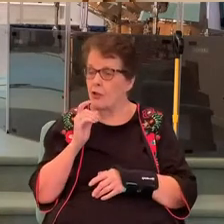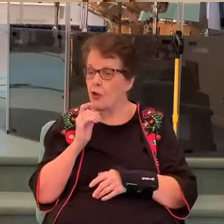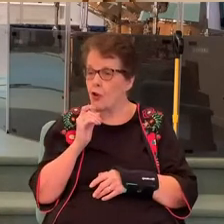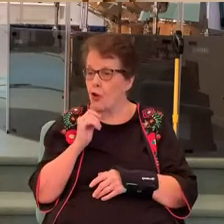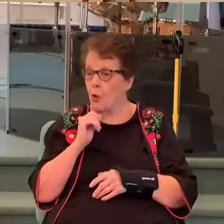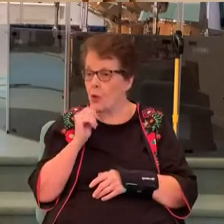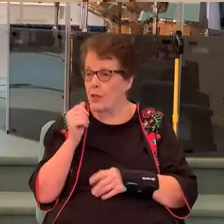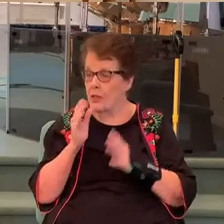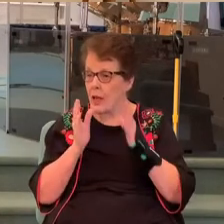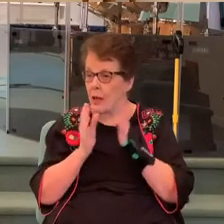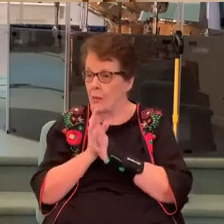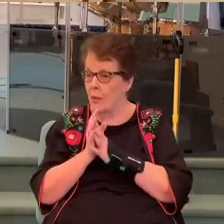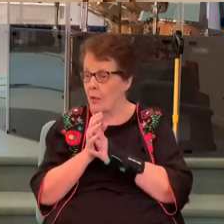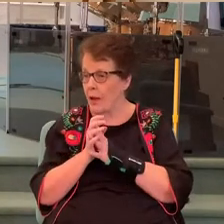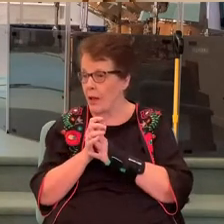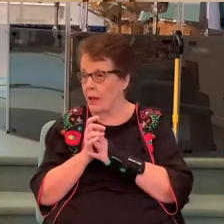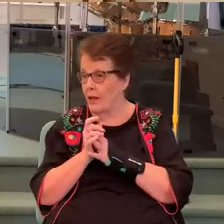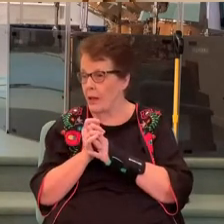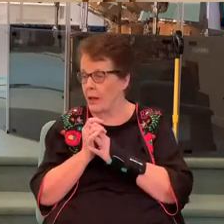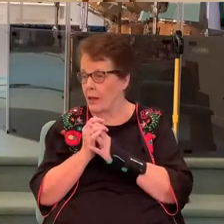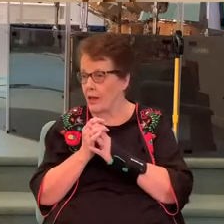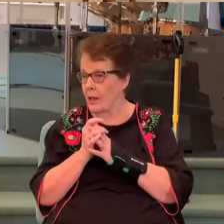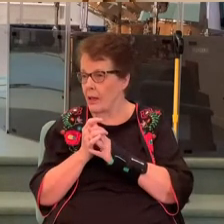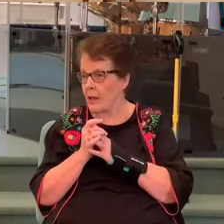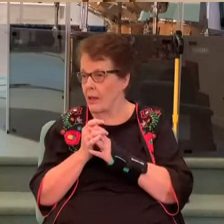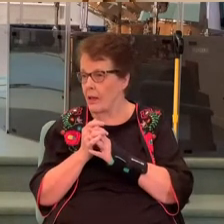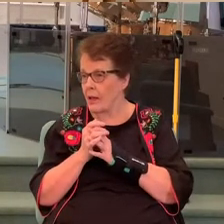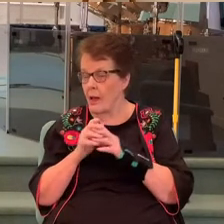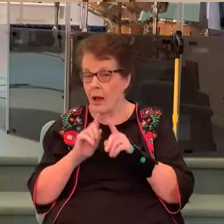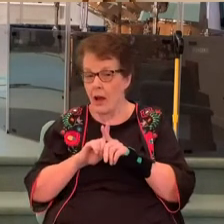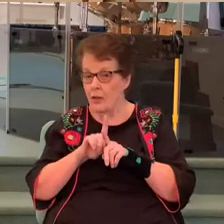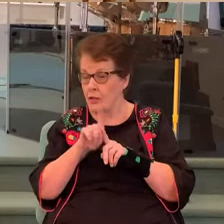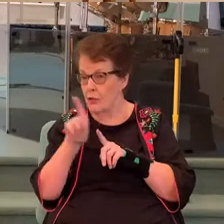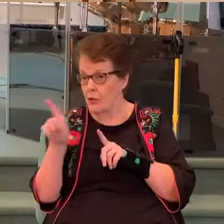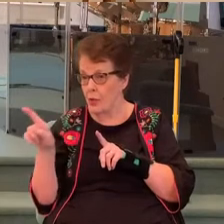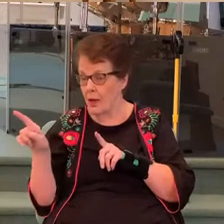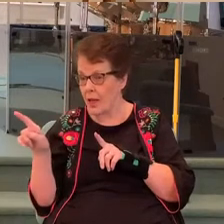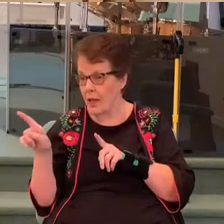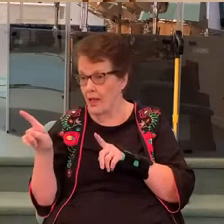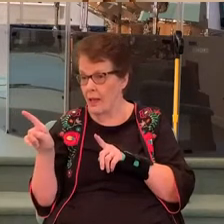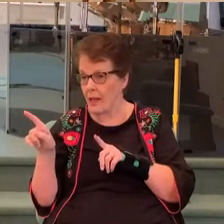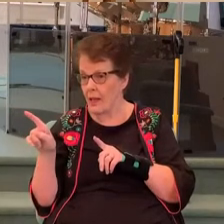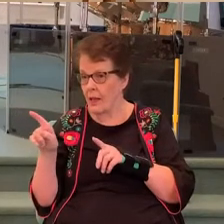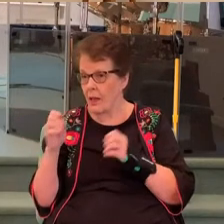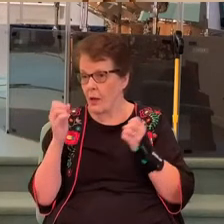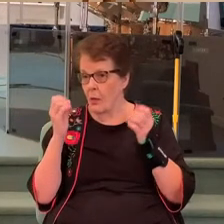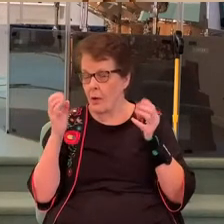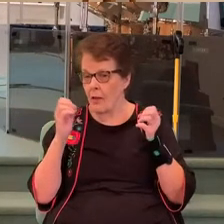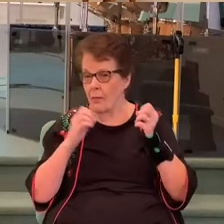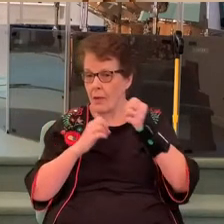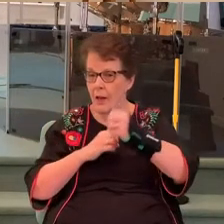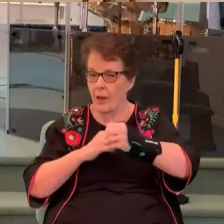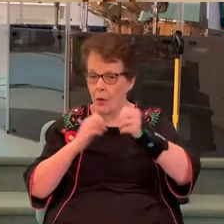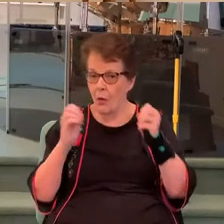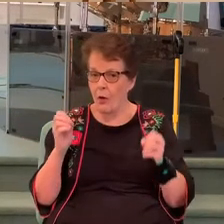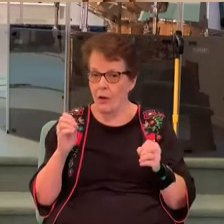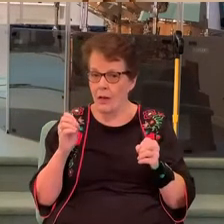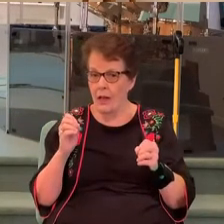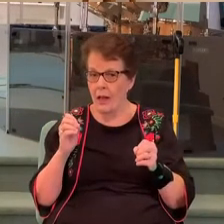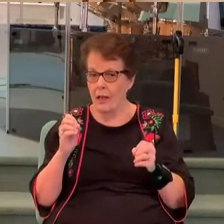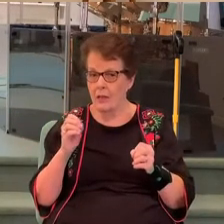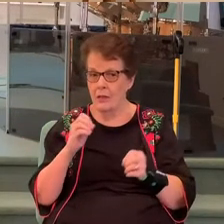playing. The people who are not praying are straying. We have many organizers, but few